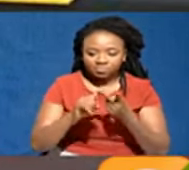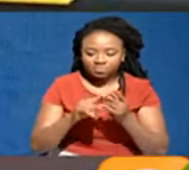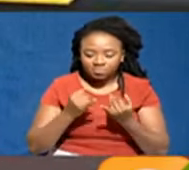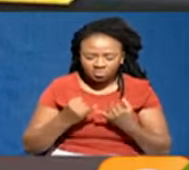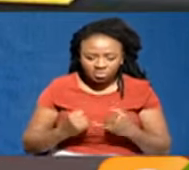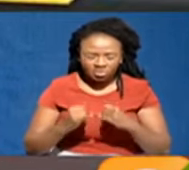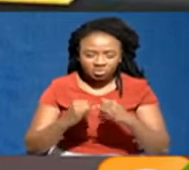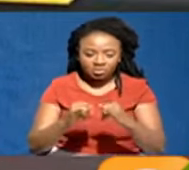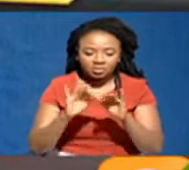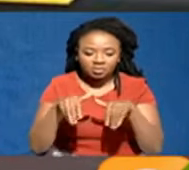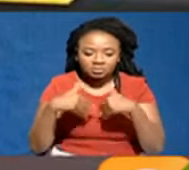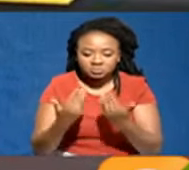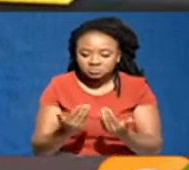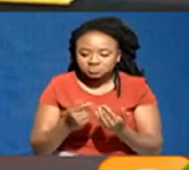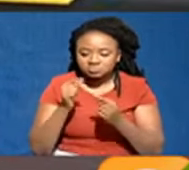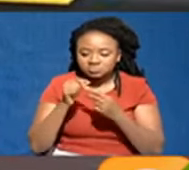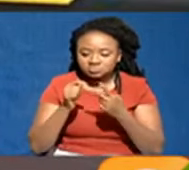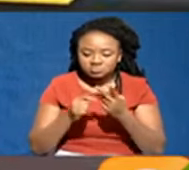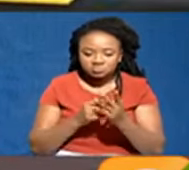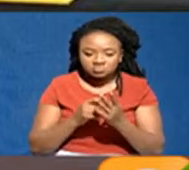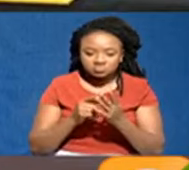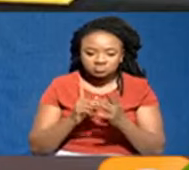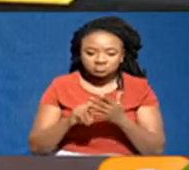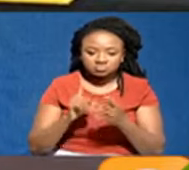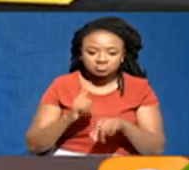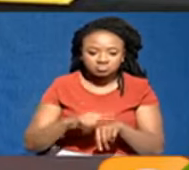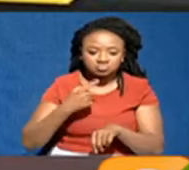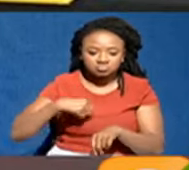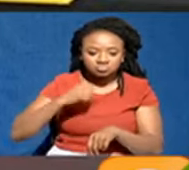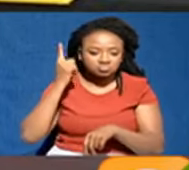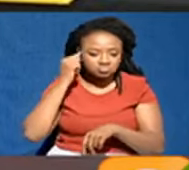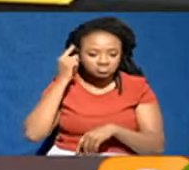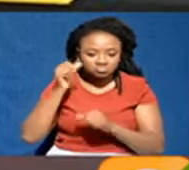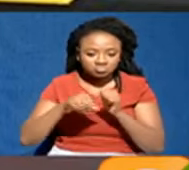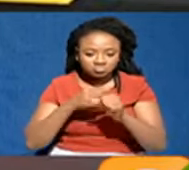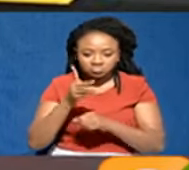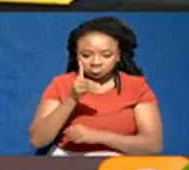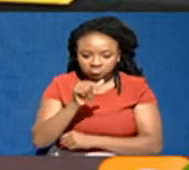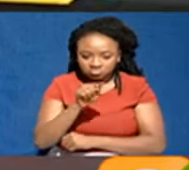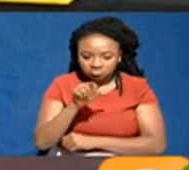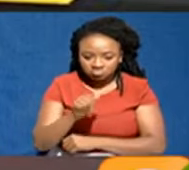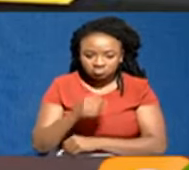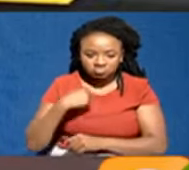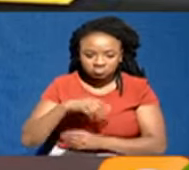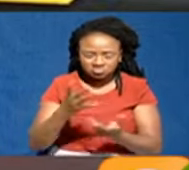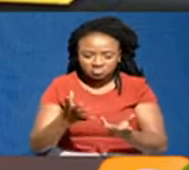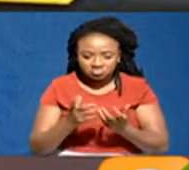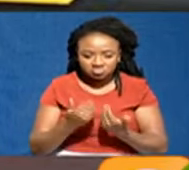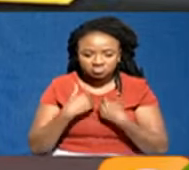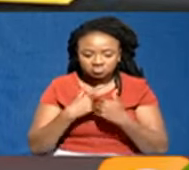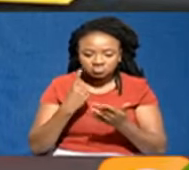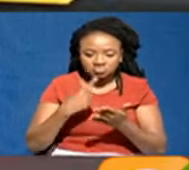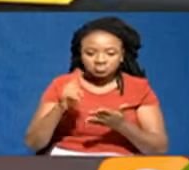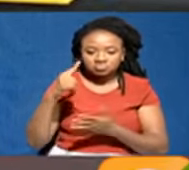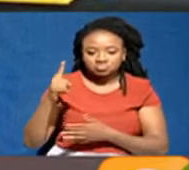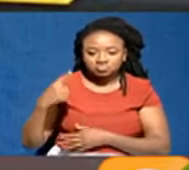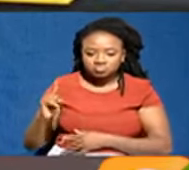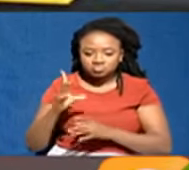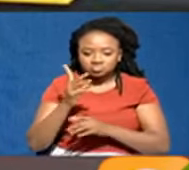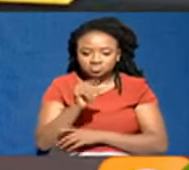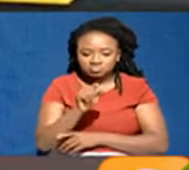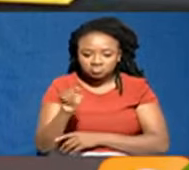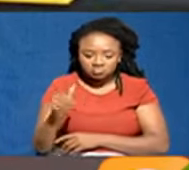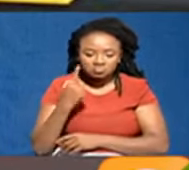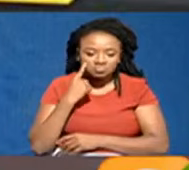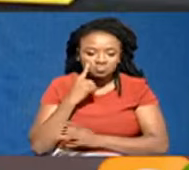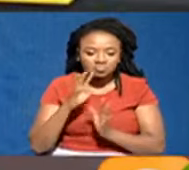we enforcing in terms of data? We need to be able to have the right data for us to be able to also define the kind of approaches